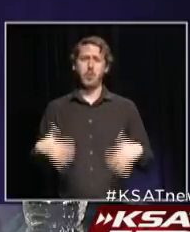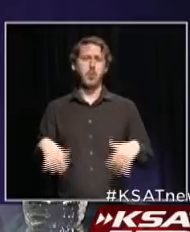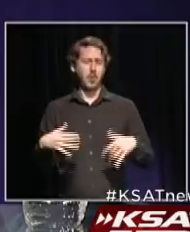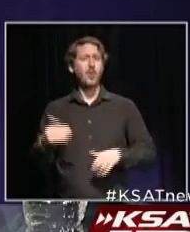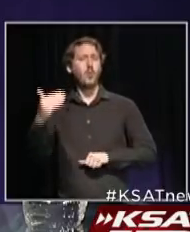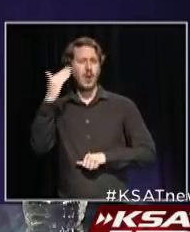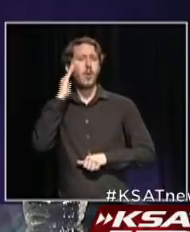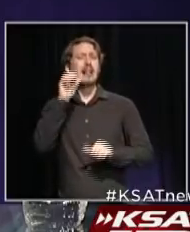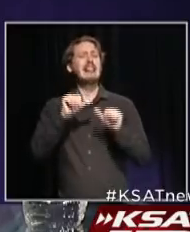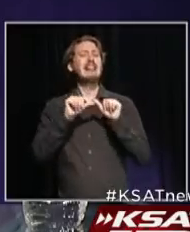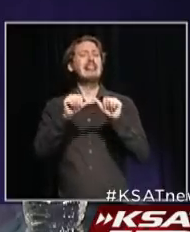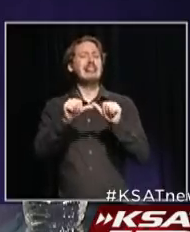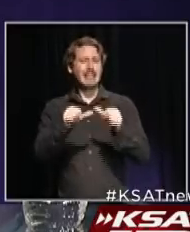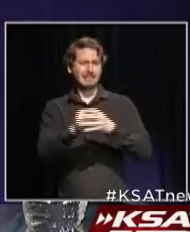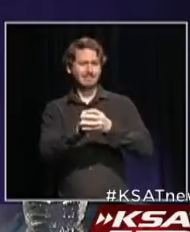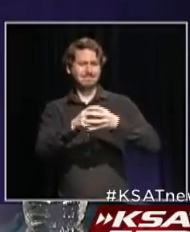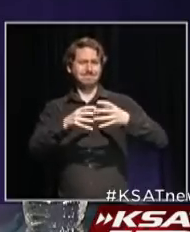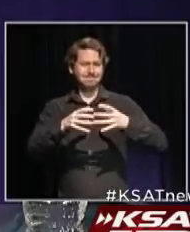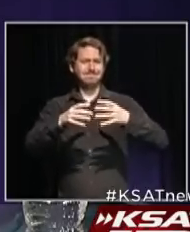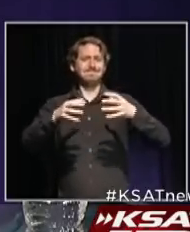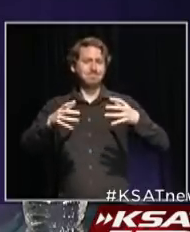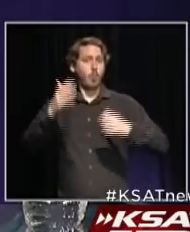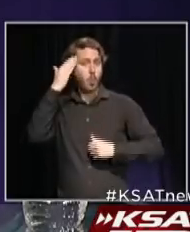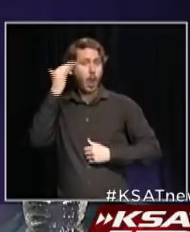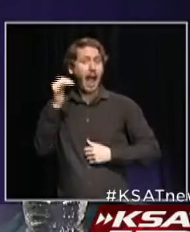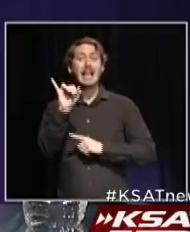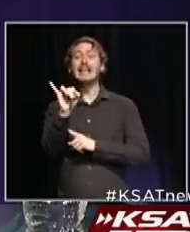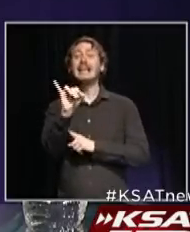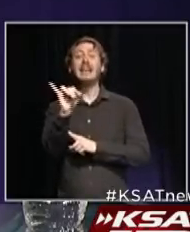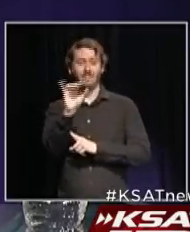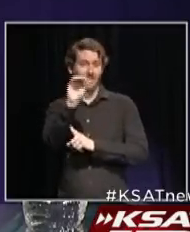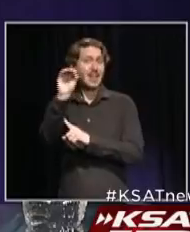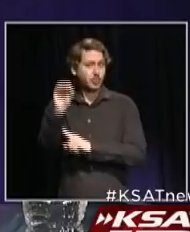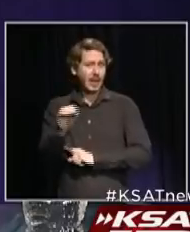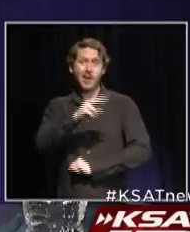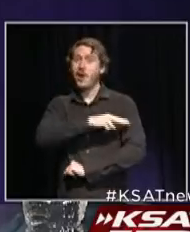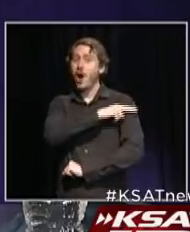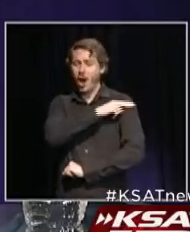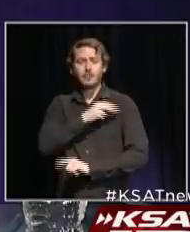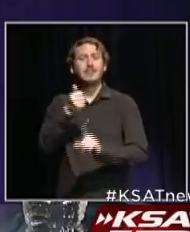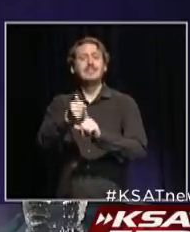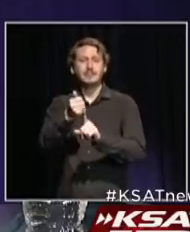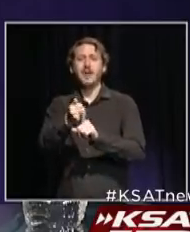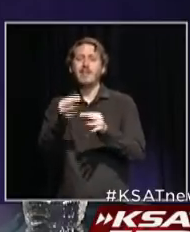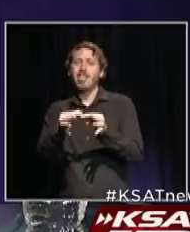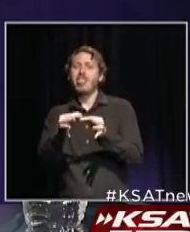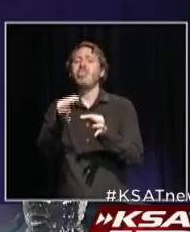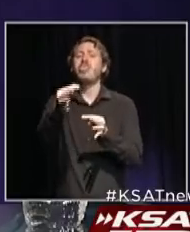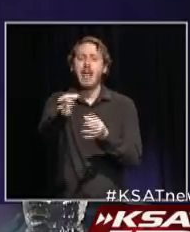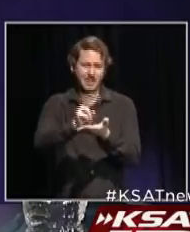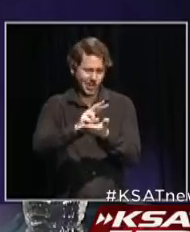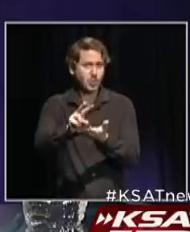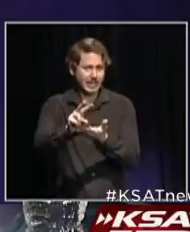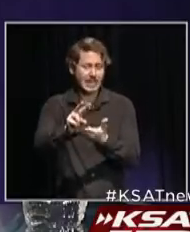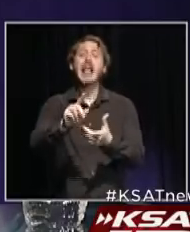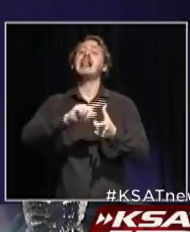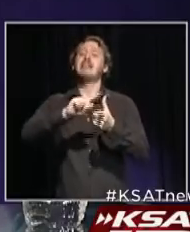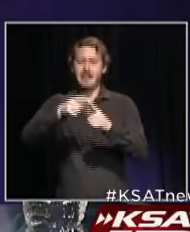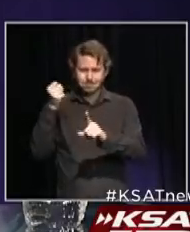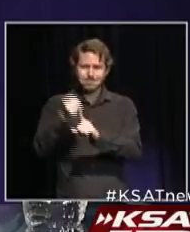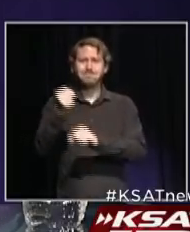going to continue to grow because of all the infection rates. Hospitals follow maybe 2 weeks later, then they end up in the hospital,